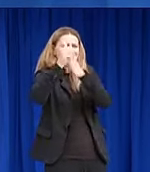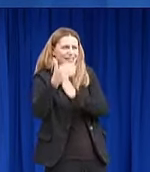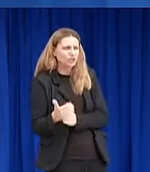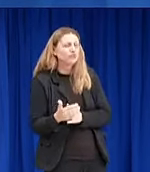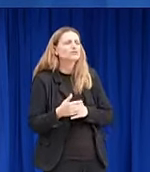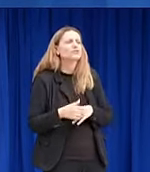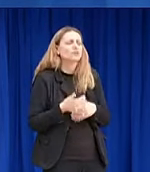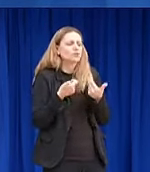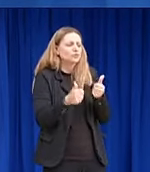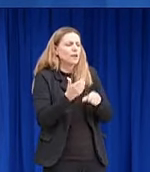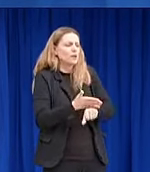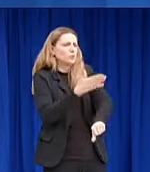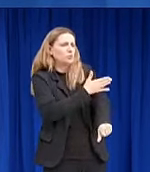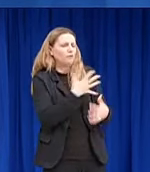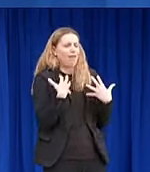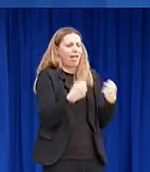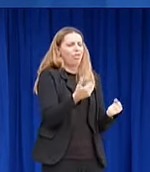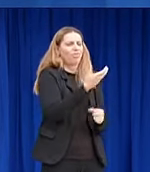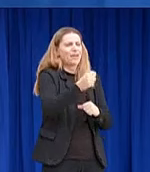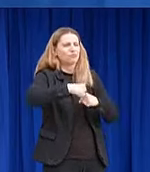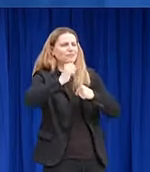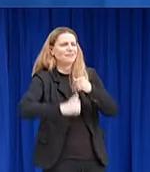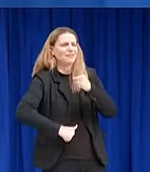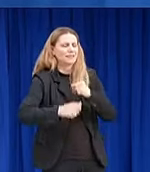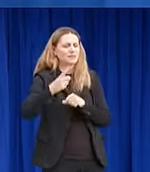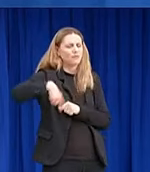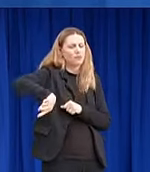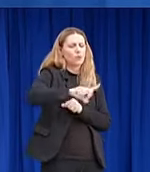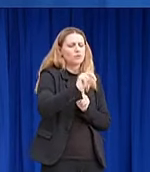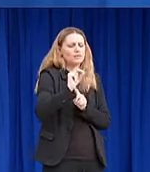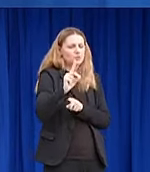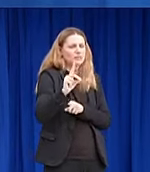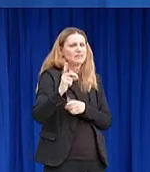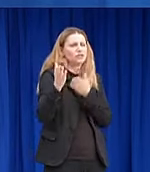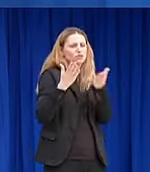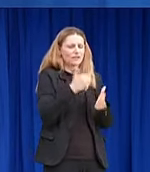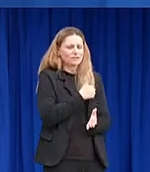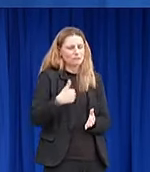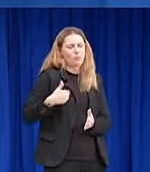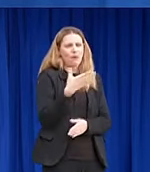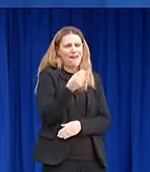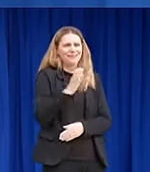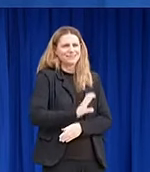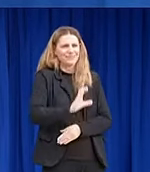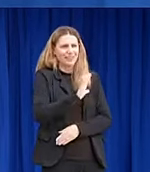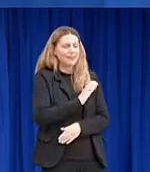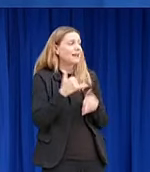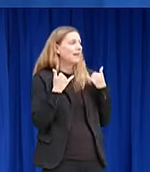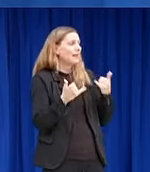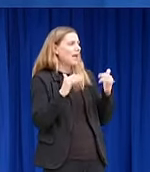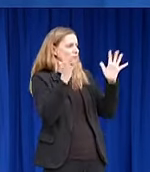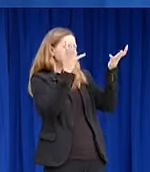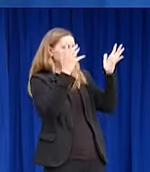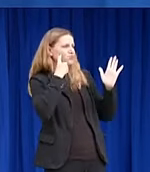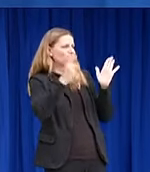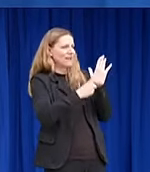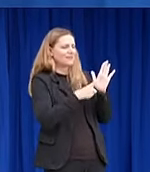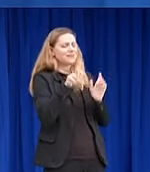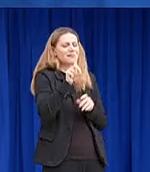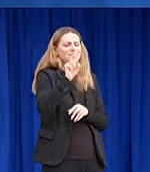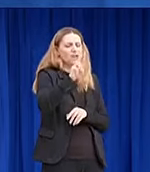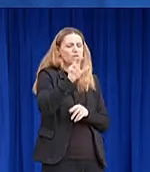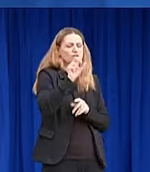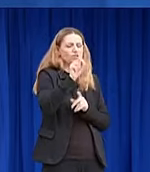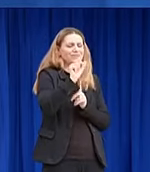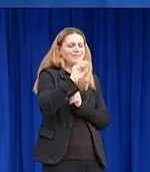resilience of DoD's LGBTQ service members and civilians. Please join me in a round of applause for Dr. Daniel, the recipient of